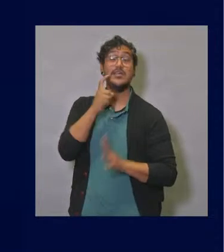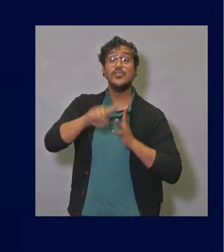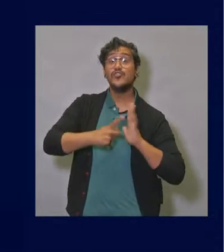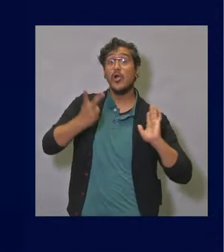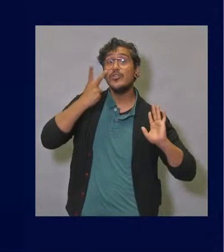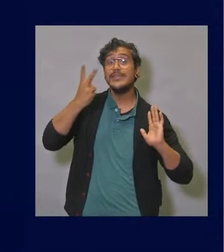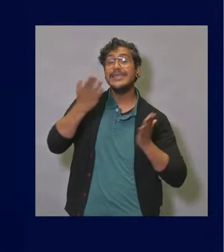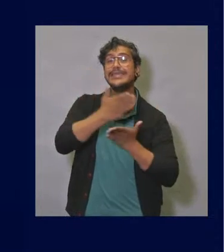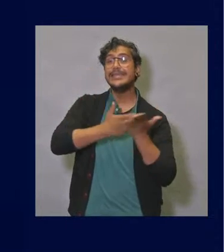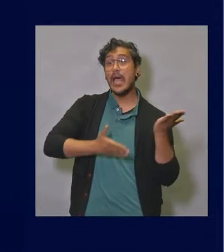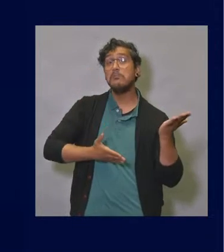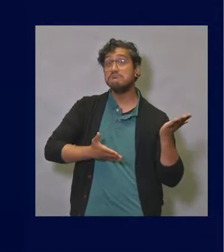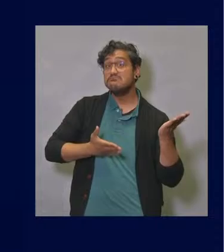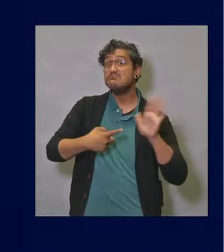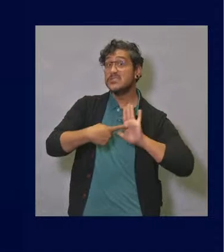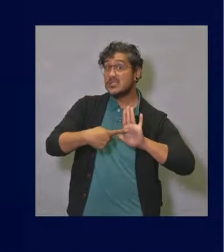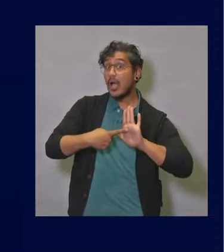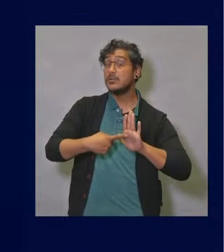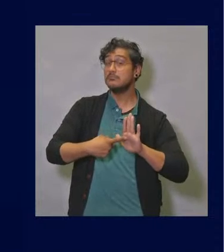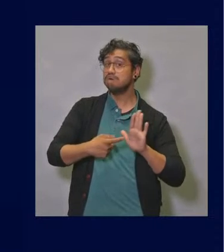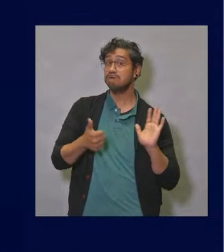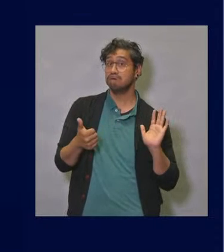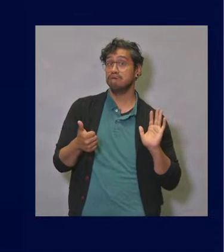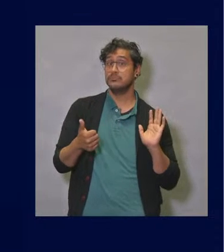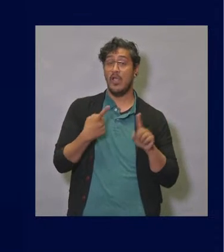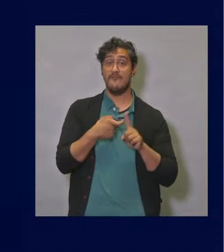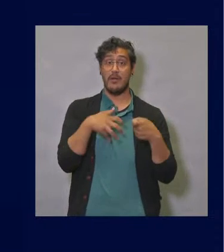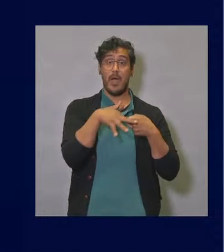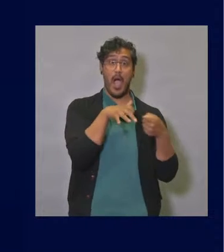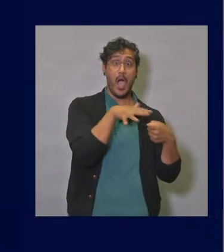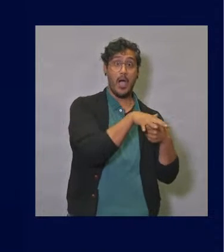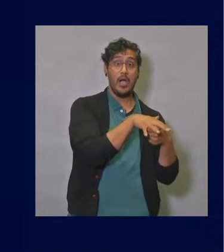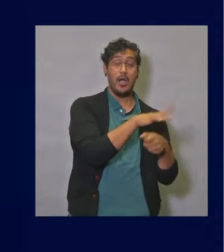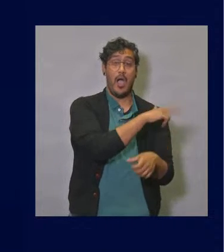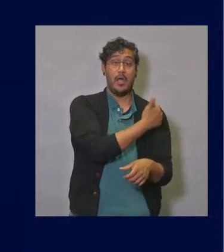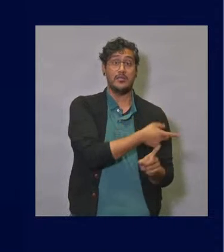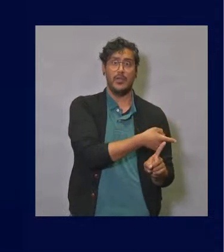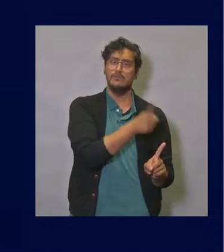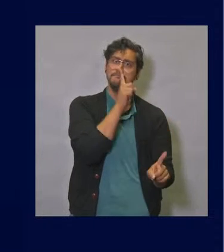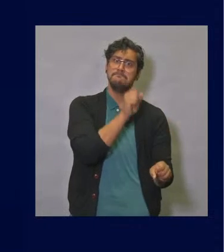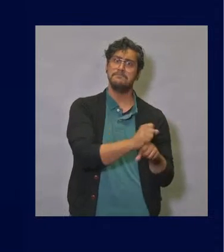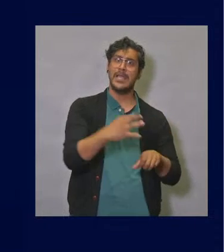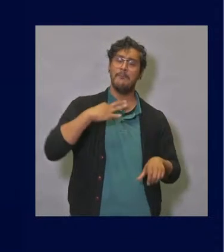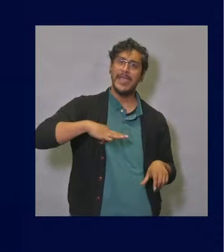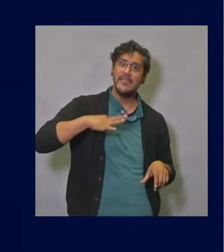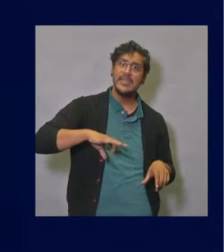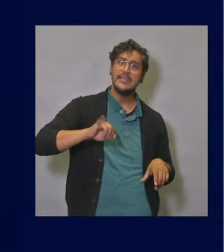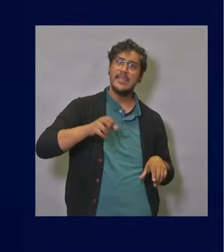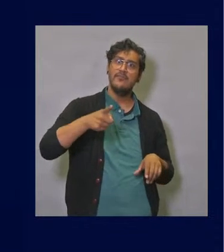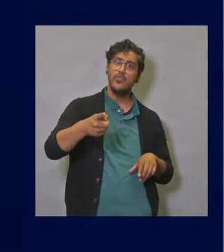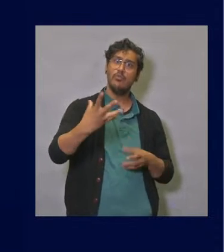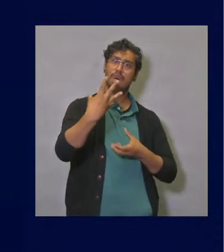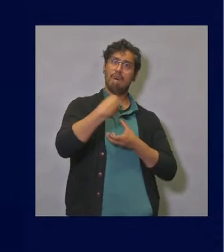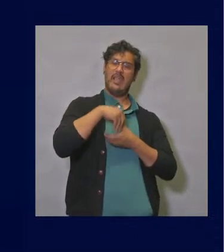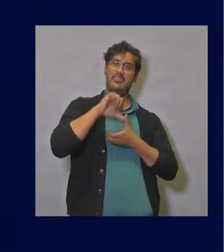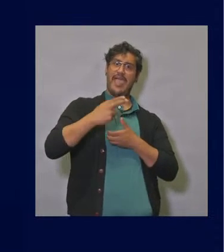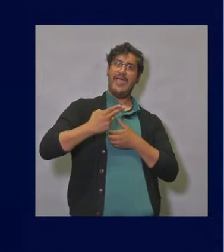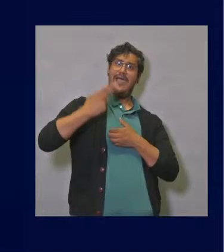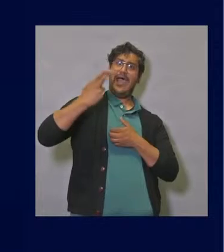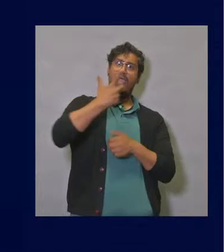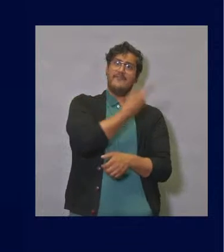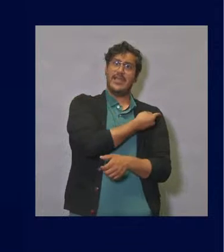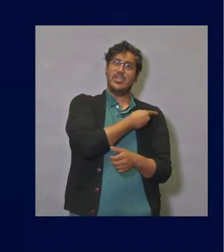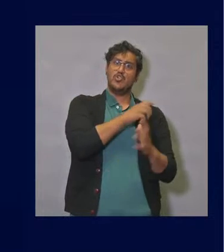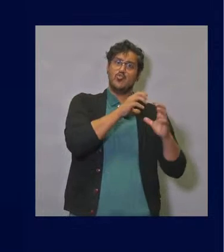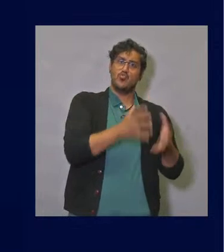some encouraging signs from our area hospitals that there are some real benefits to being part of this highly vaccinated group of